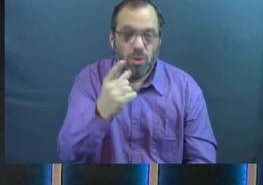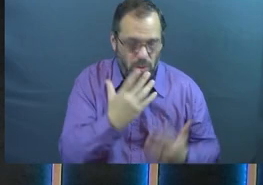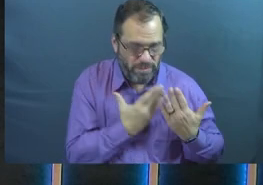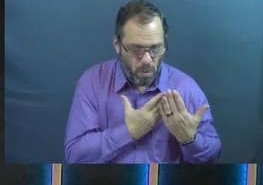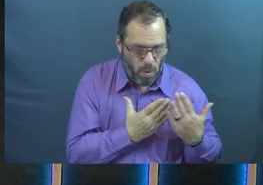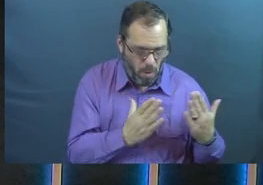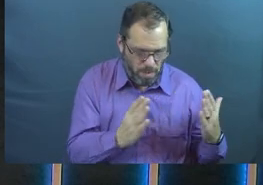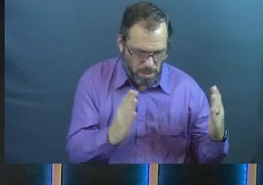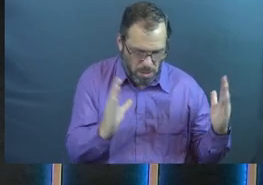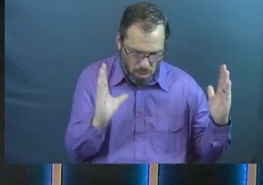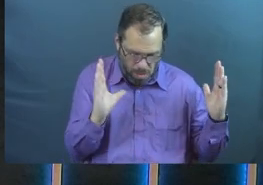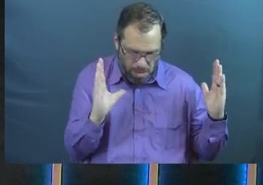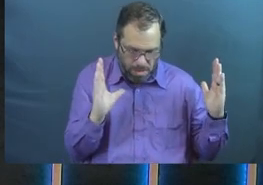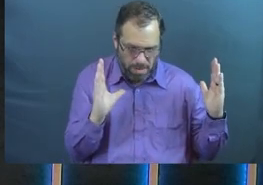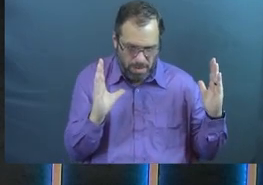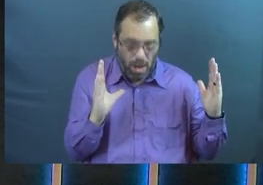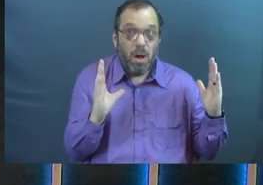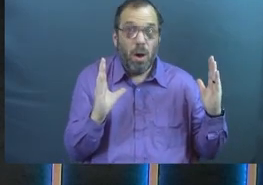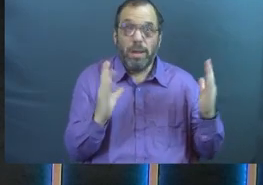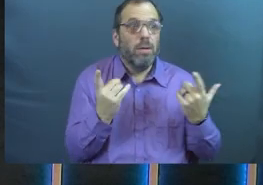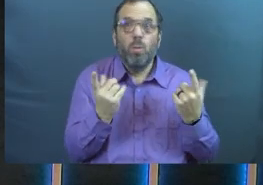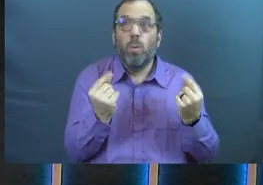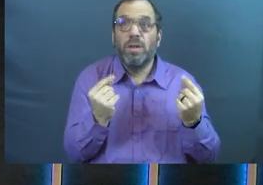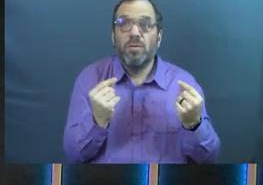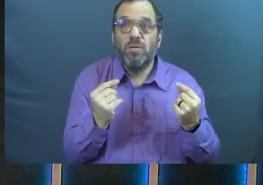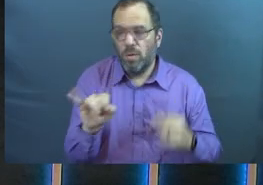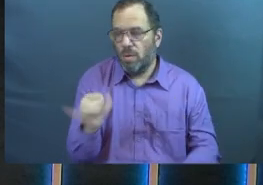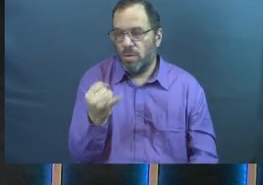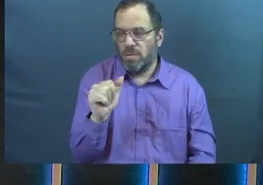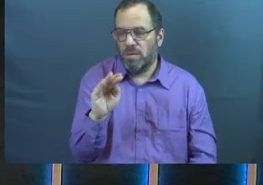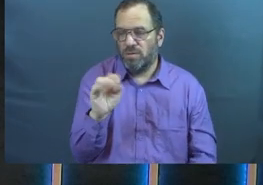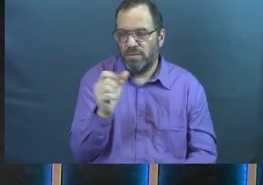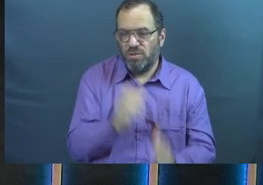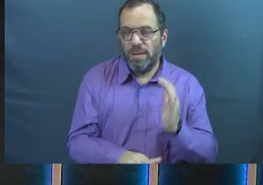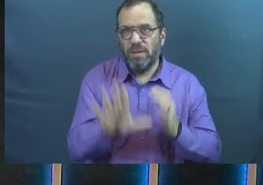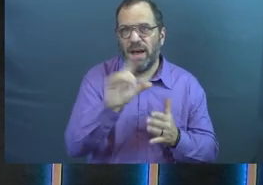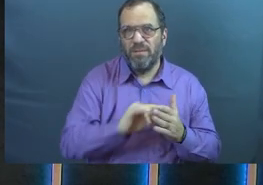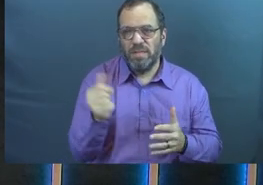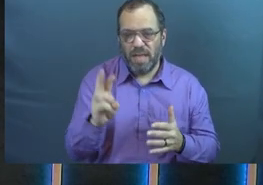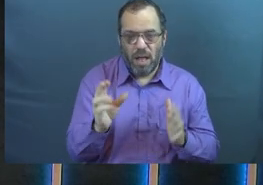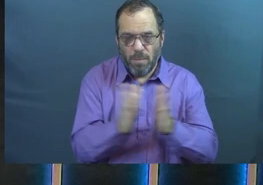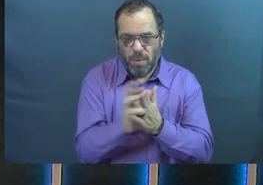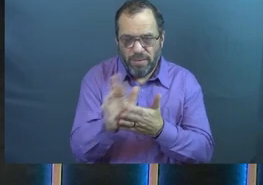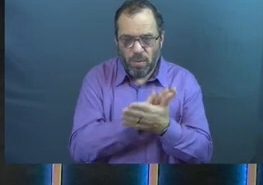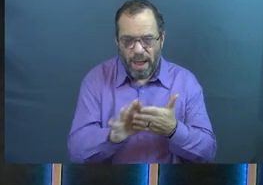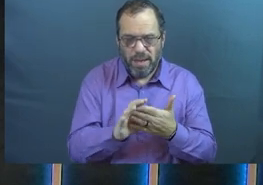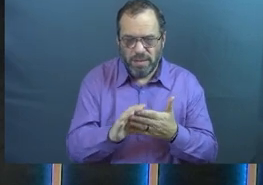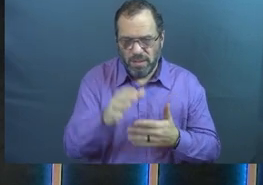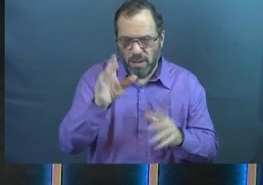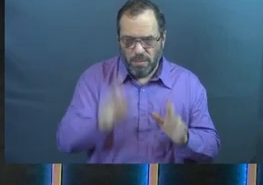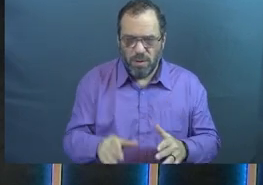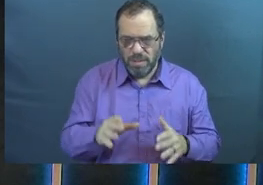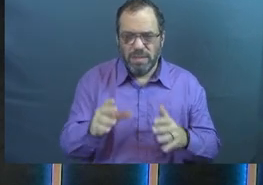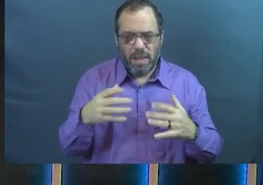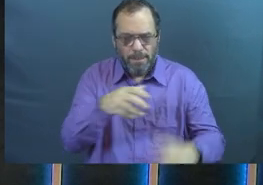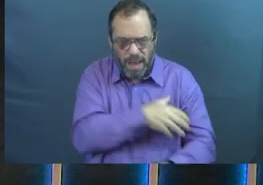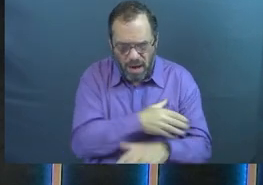door. So here's what you do. James 5:16, the prayer of a righteous person is powerful and